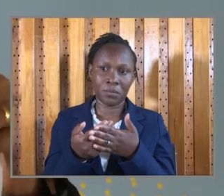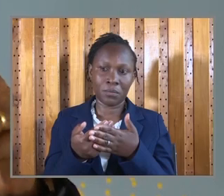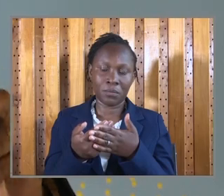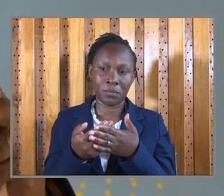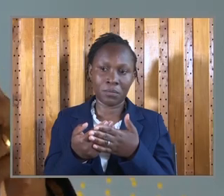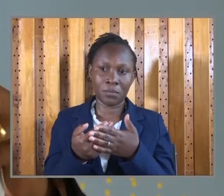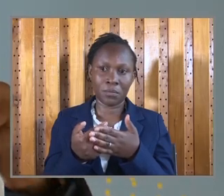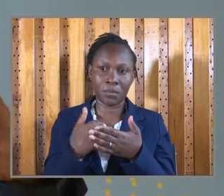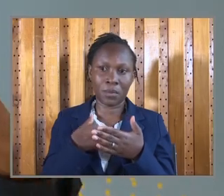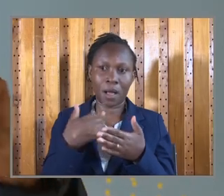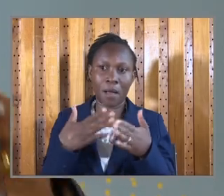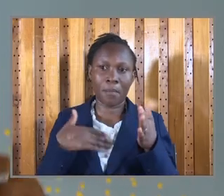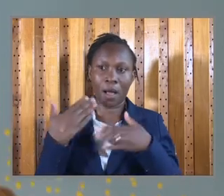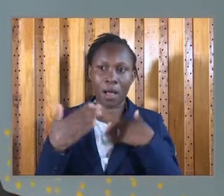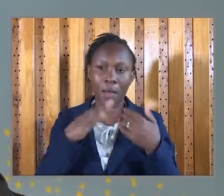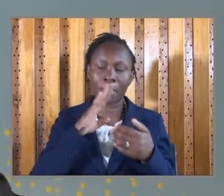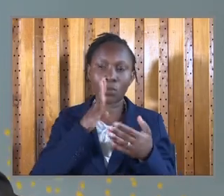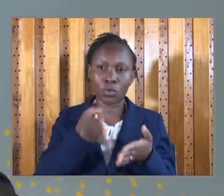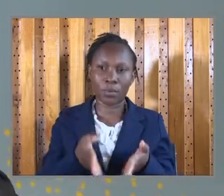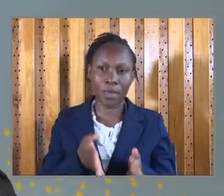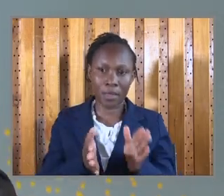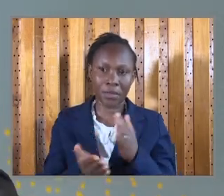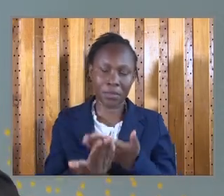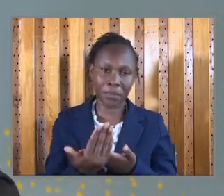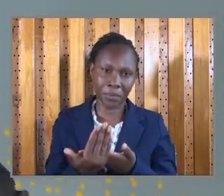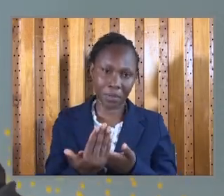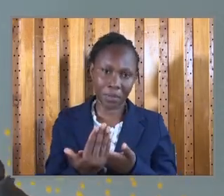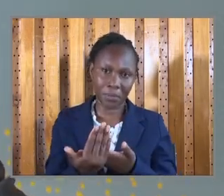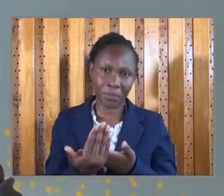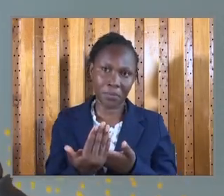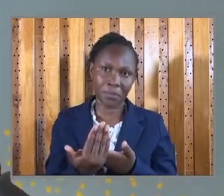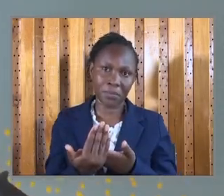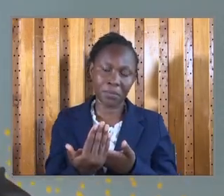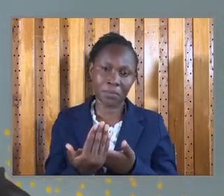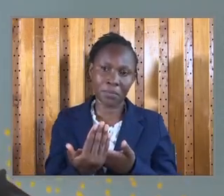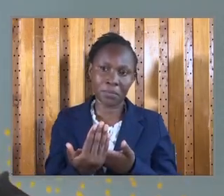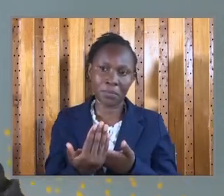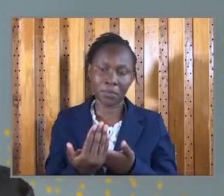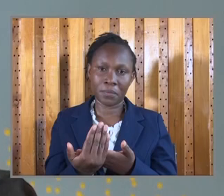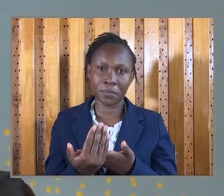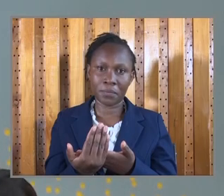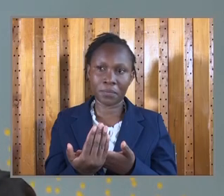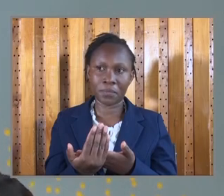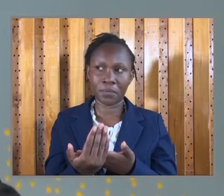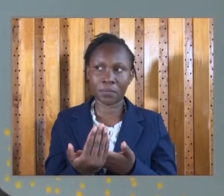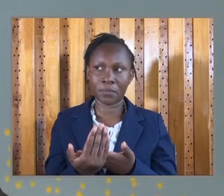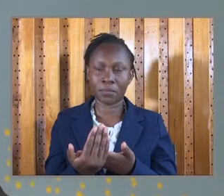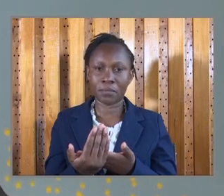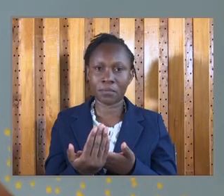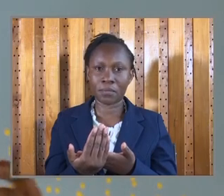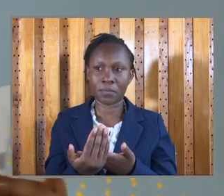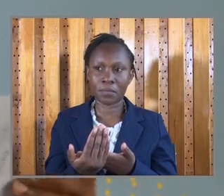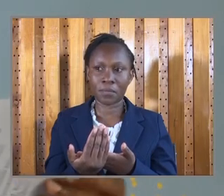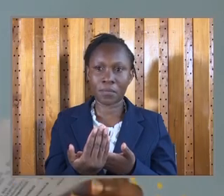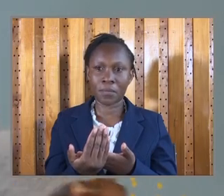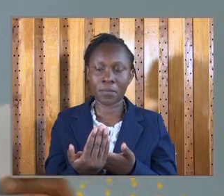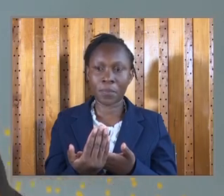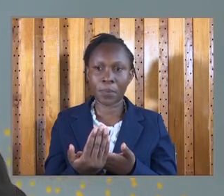Yes, I'm happy to be here this morning.